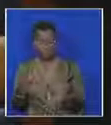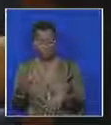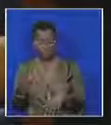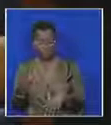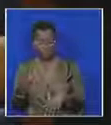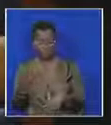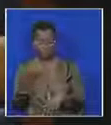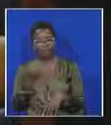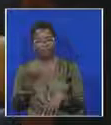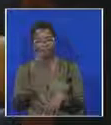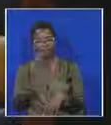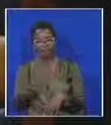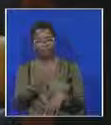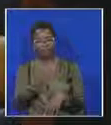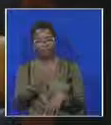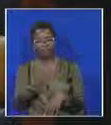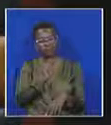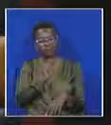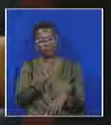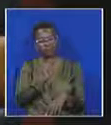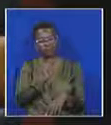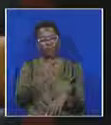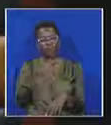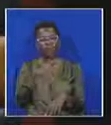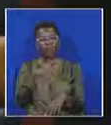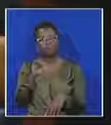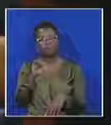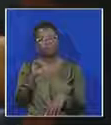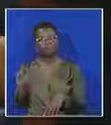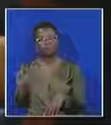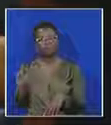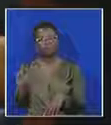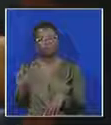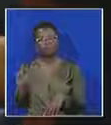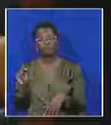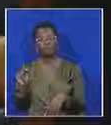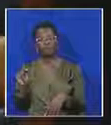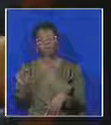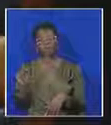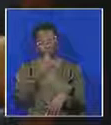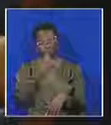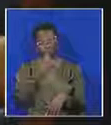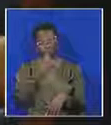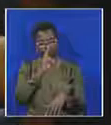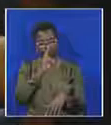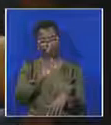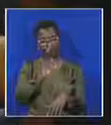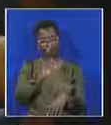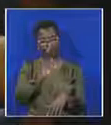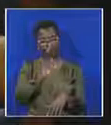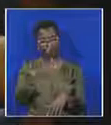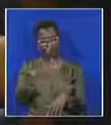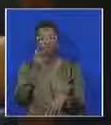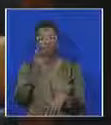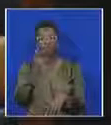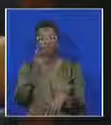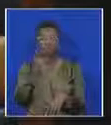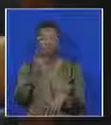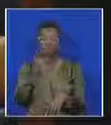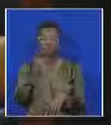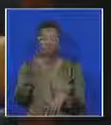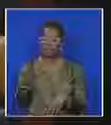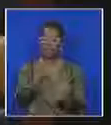Honorable Stienhazen, please let me address Honorable Ollis. Honorable Ollis, can you please withdraw the words that